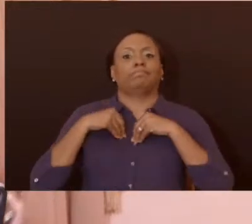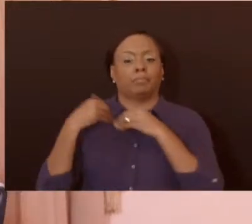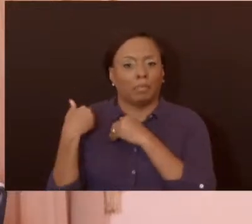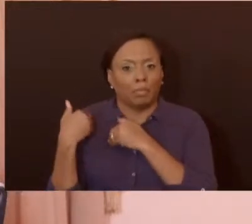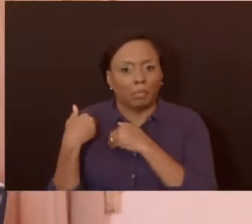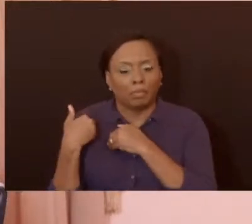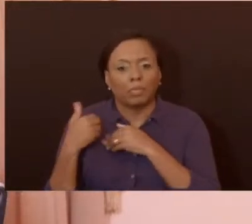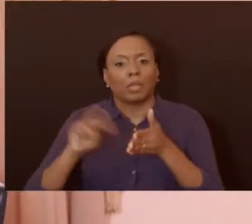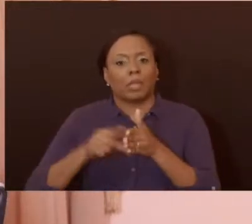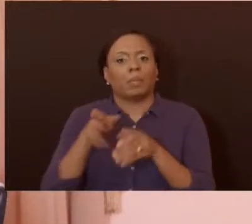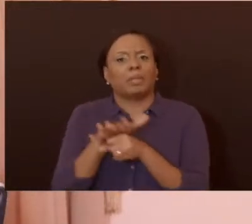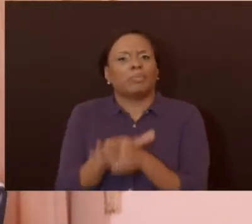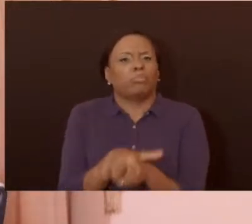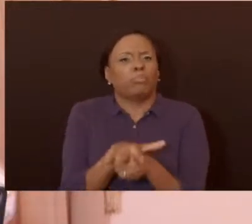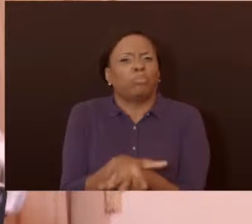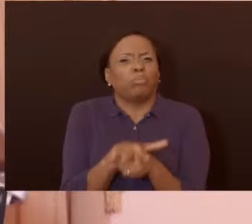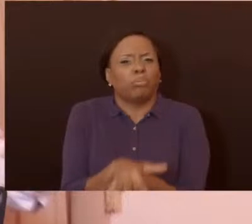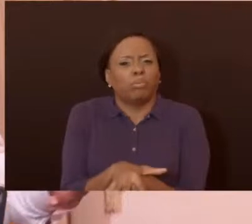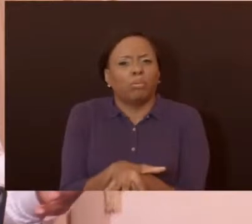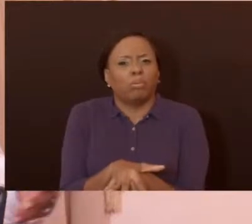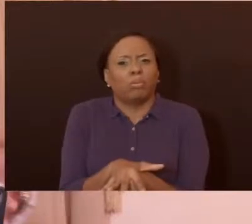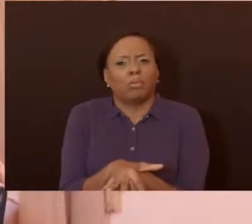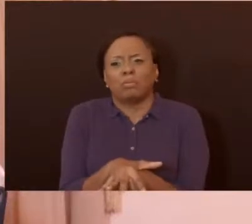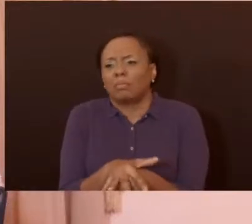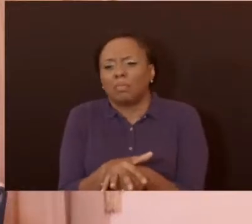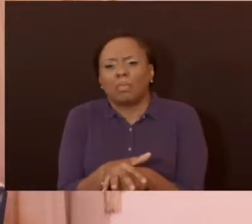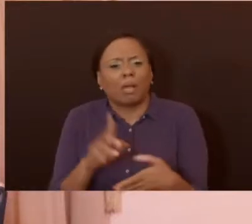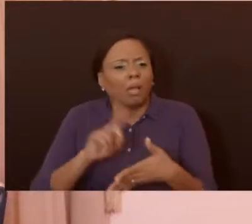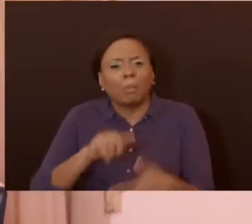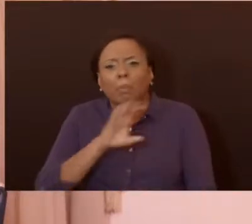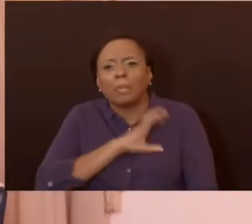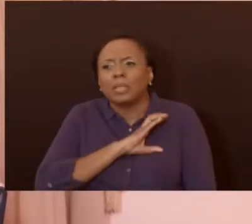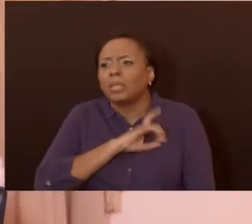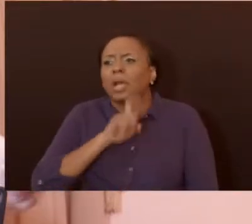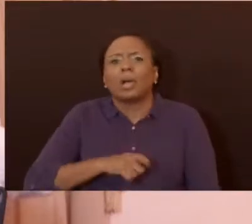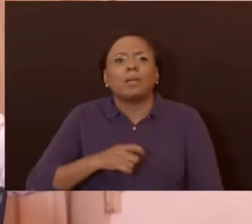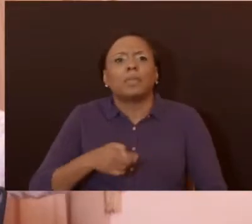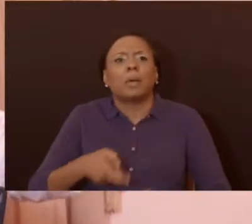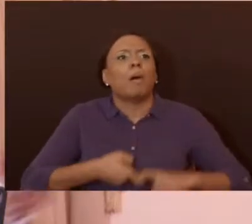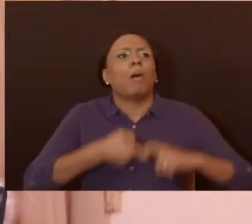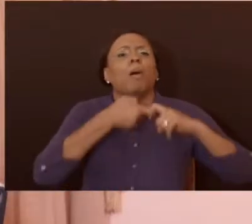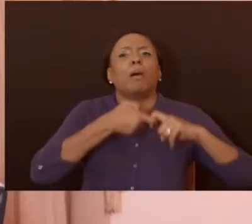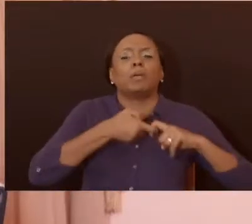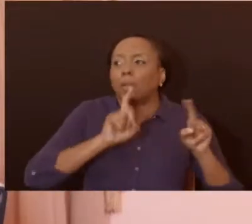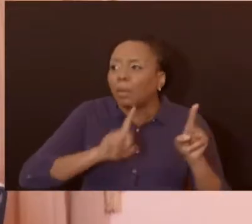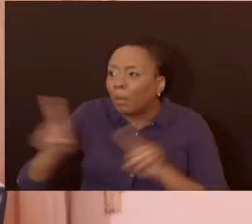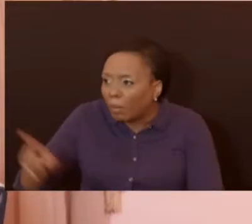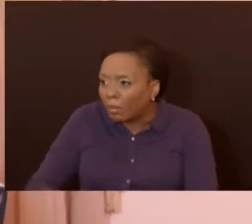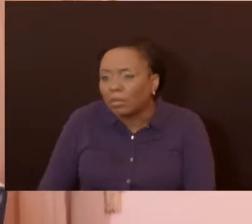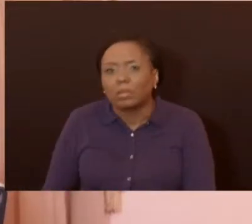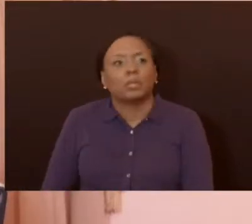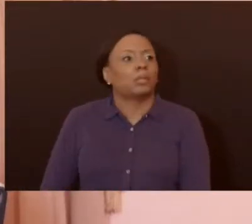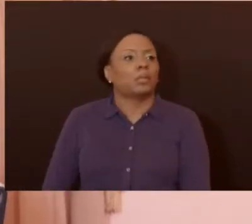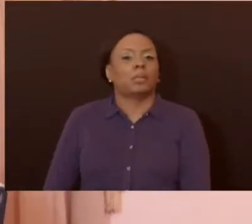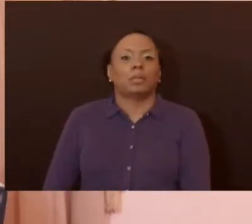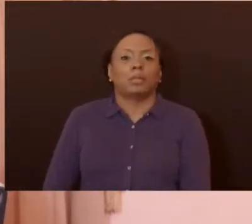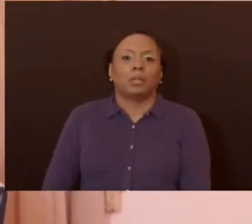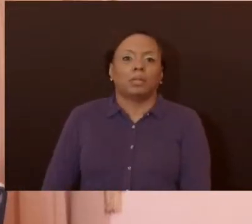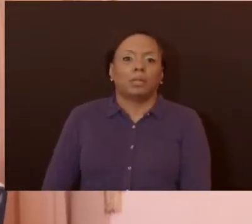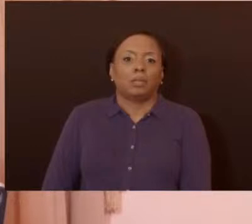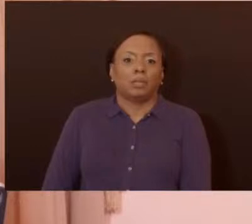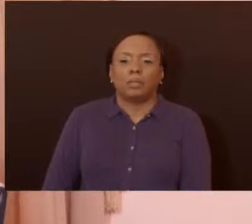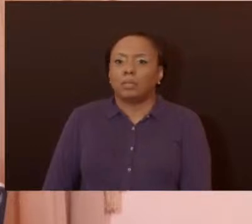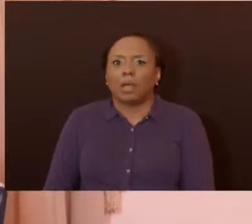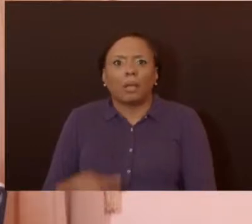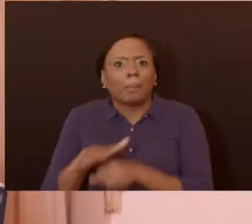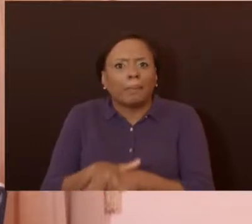strain on our national resources, because then the police have to stop dealing with what they're dealing with to come and back up the COVID monitoring unit. And that